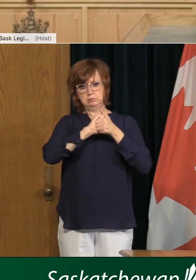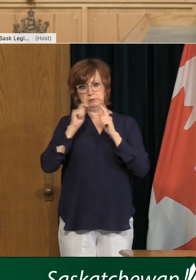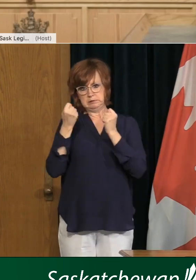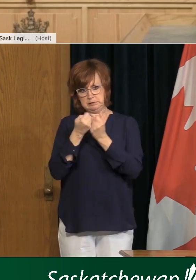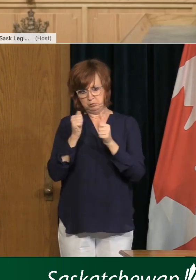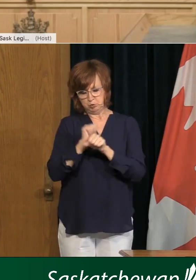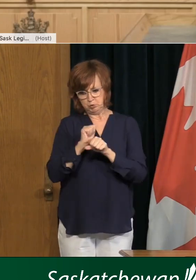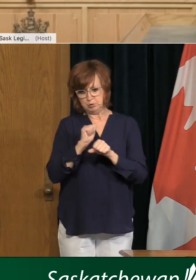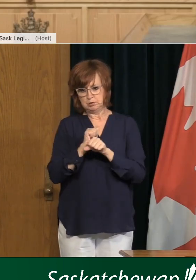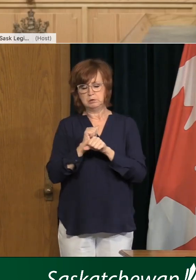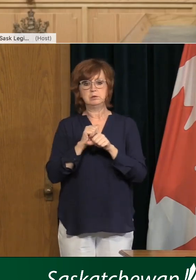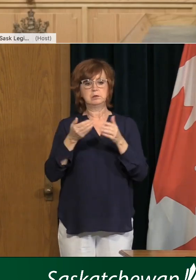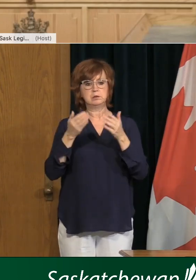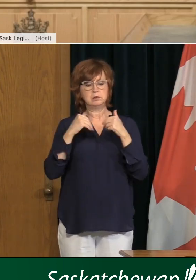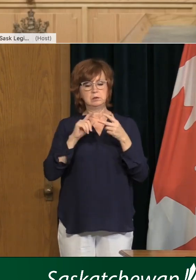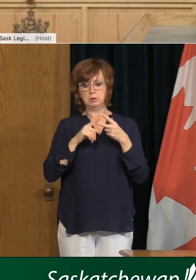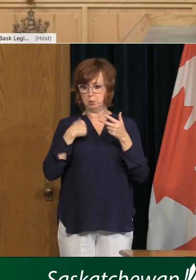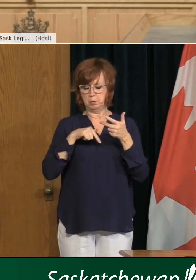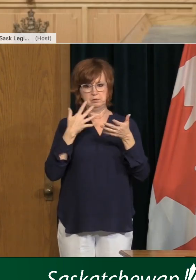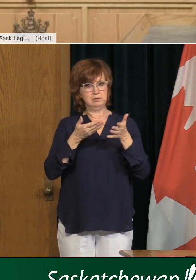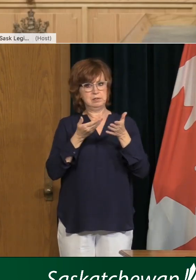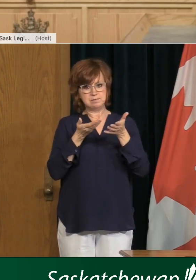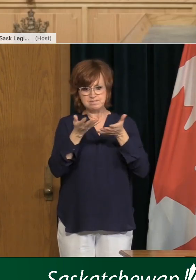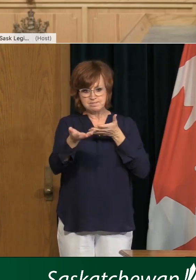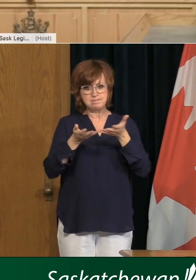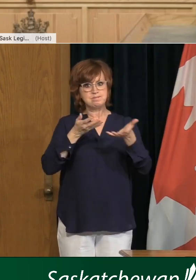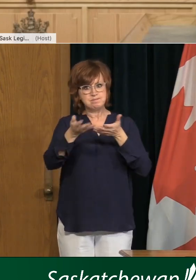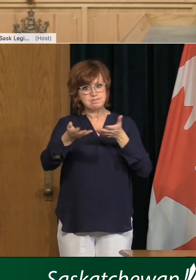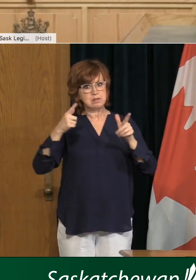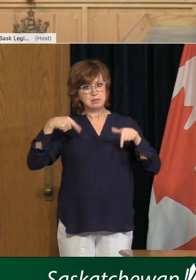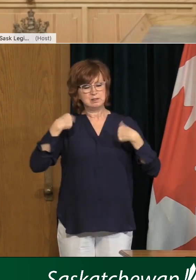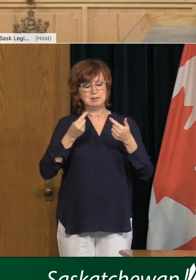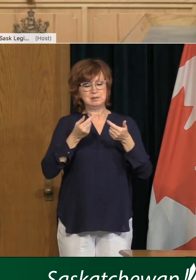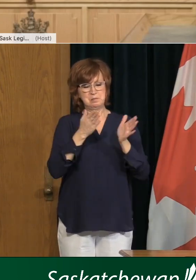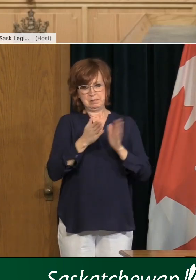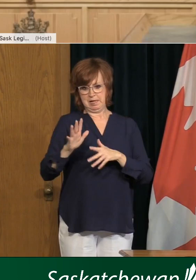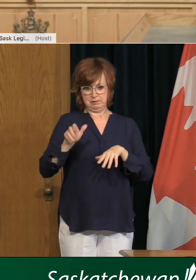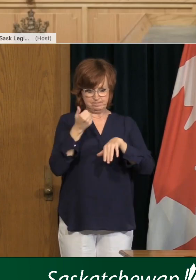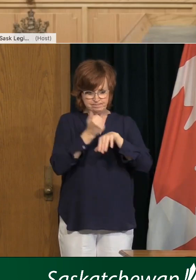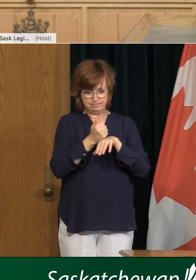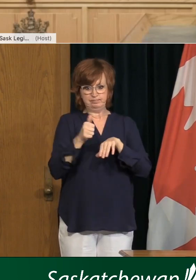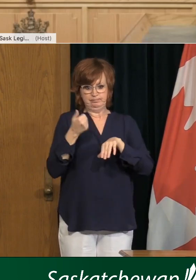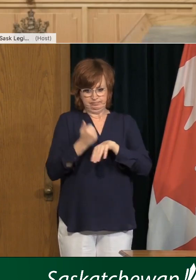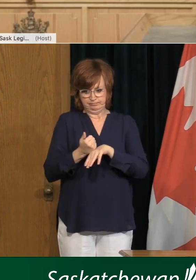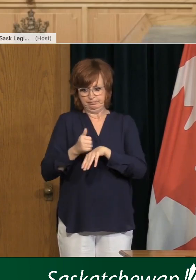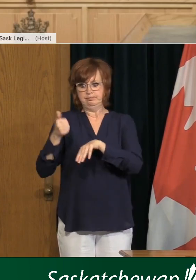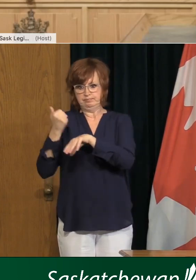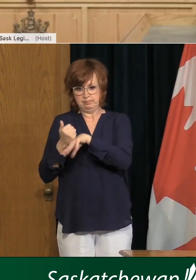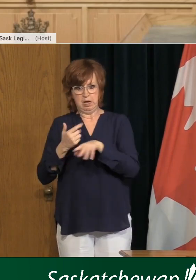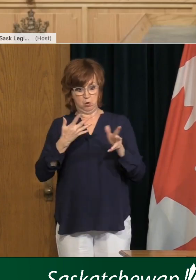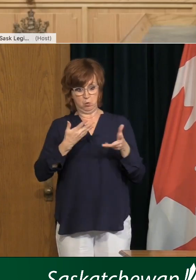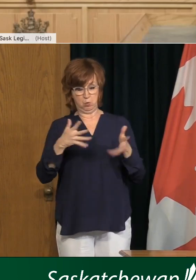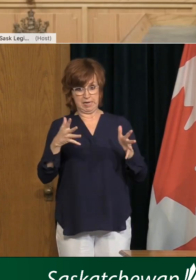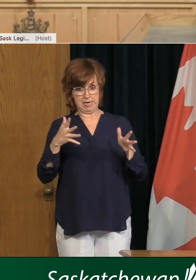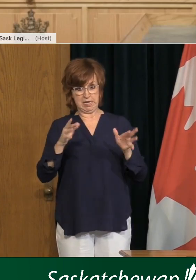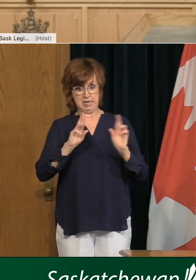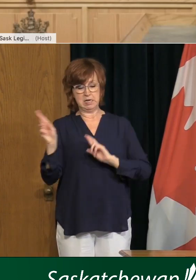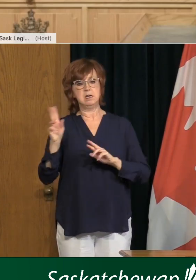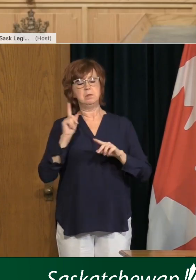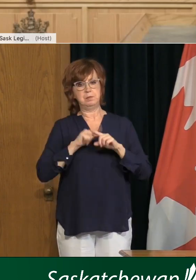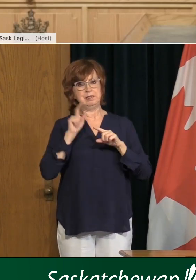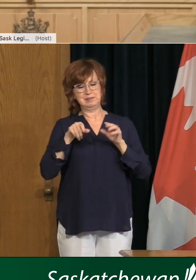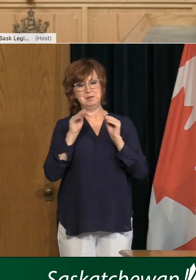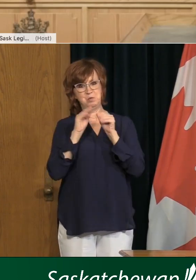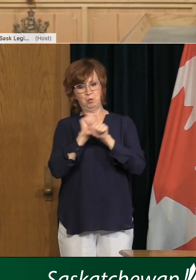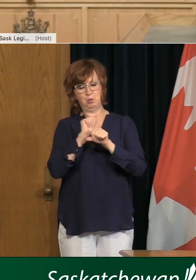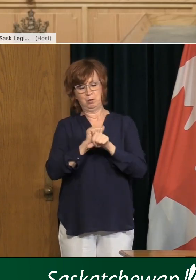discussions with them on this plan. We know there's more work to do. And we will continue our conversations with them over the next 2 weeks.